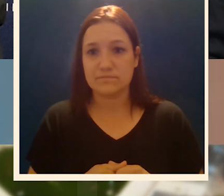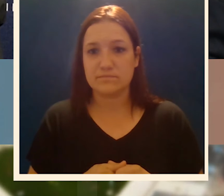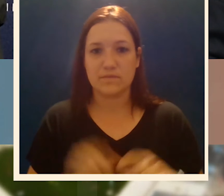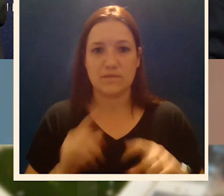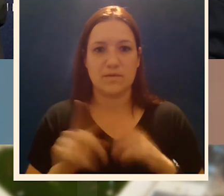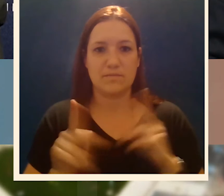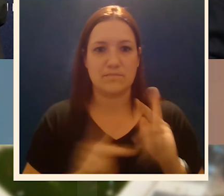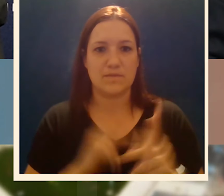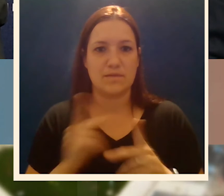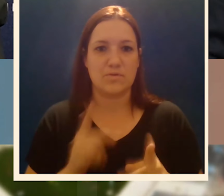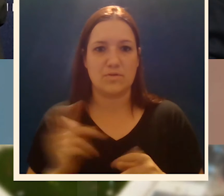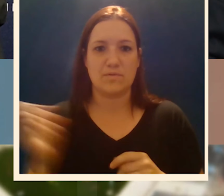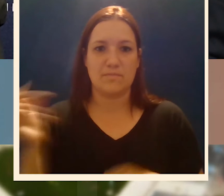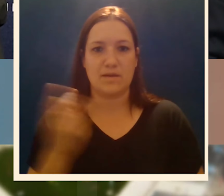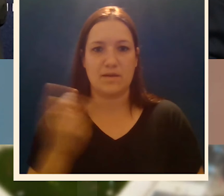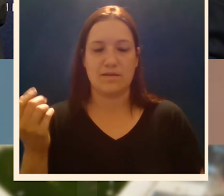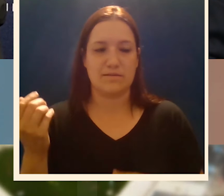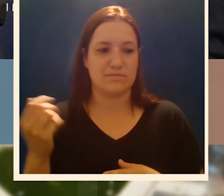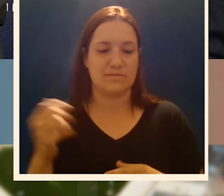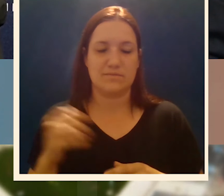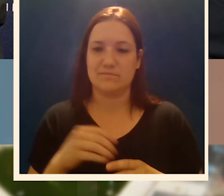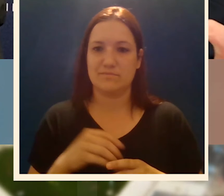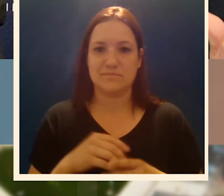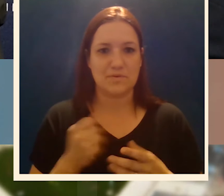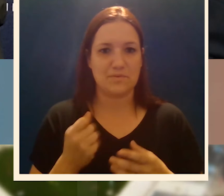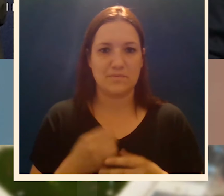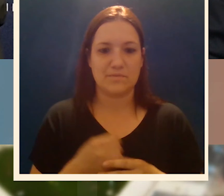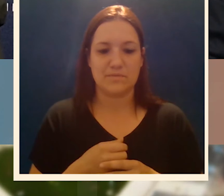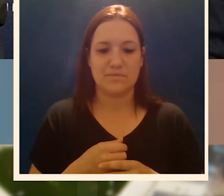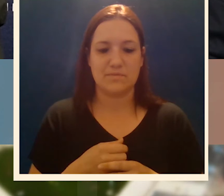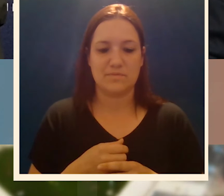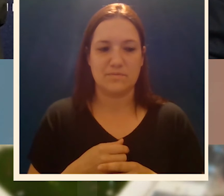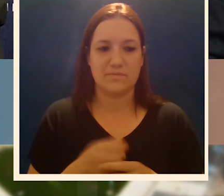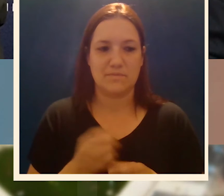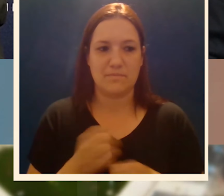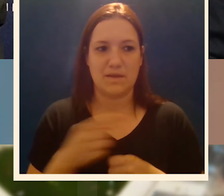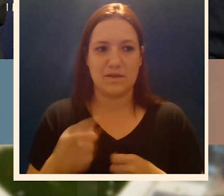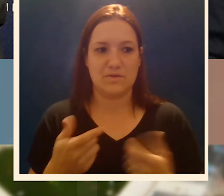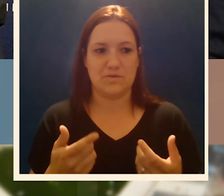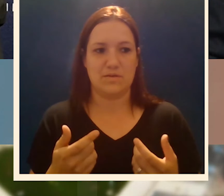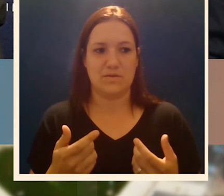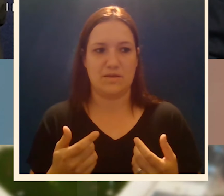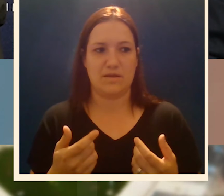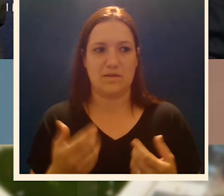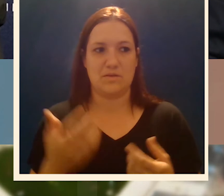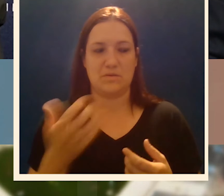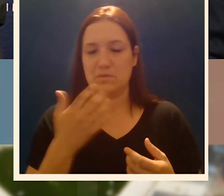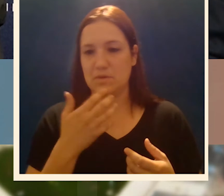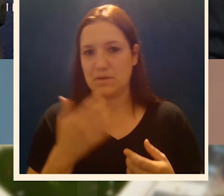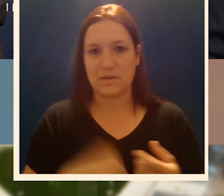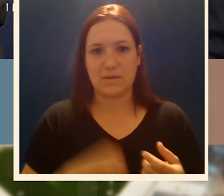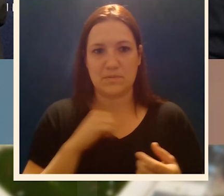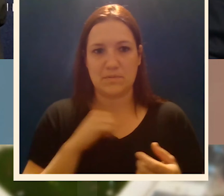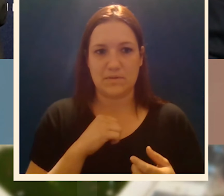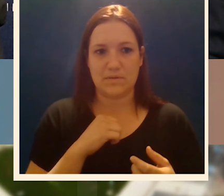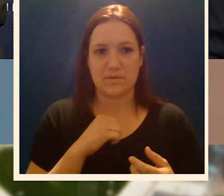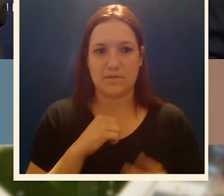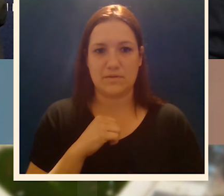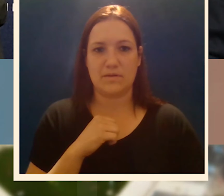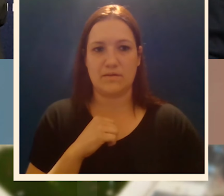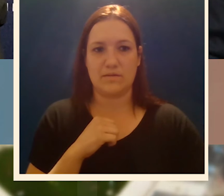them and just amazed how, those people that are working in the emergency department and just what they were dealing